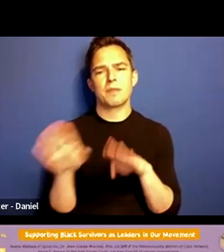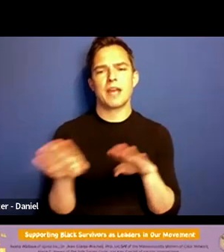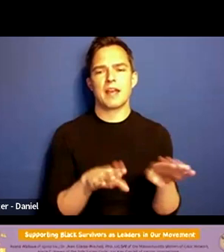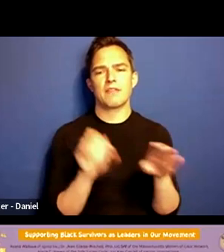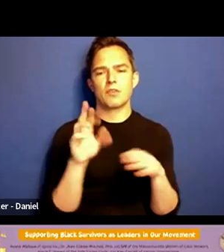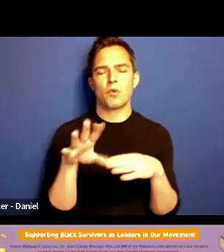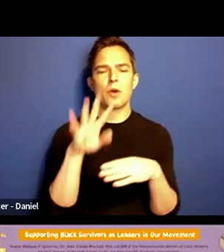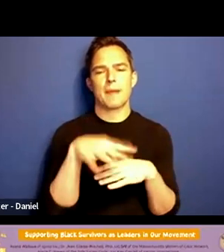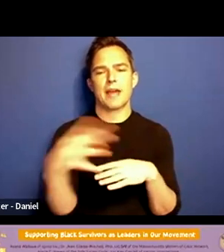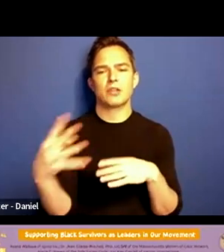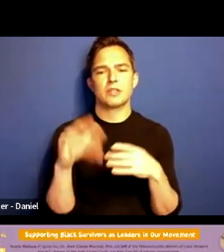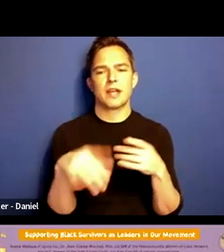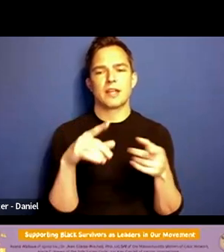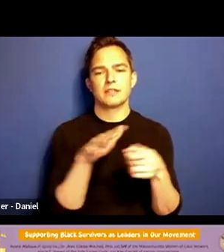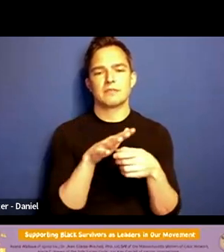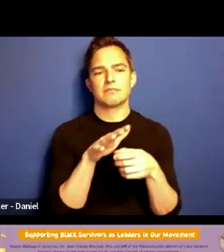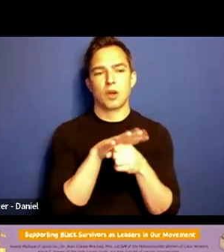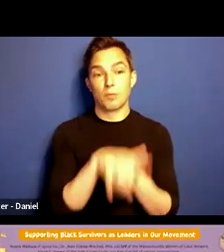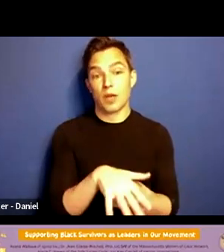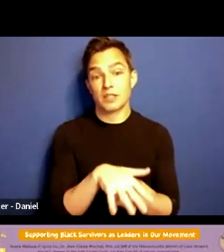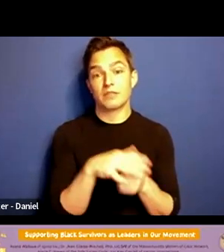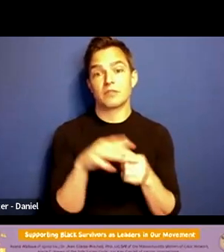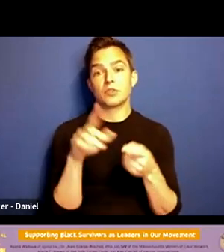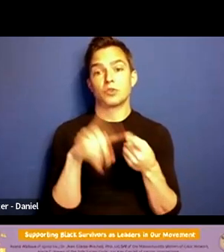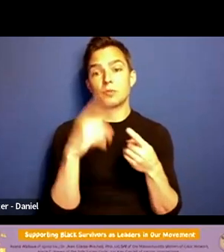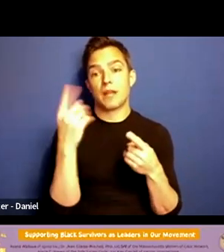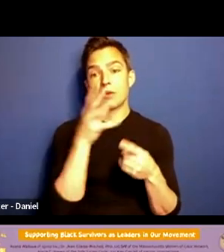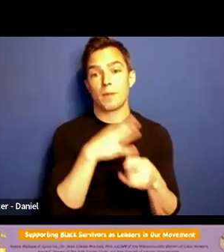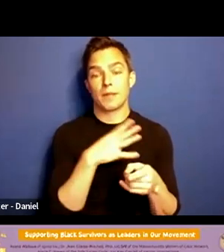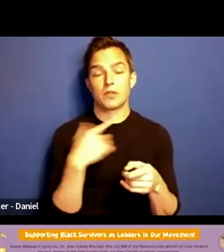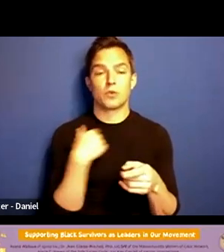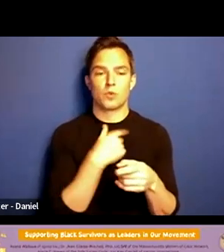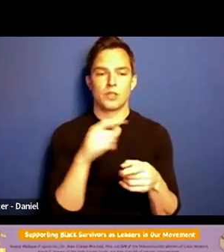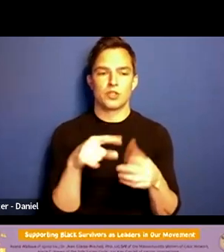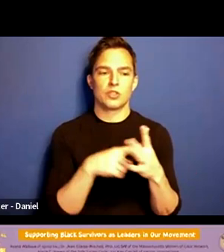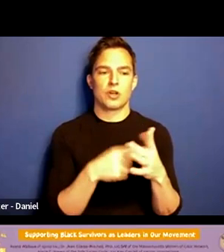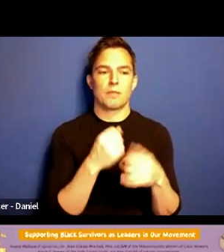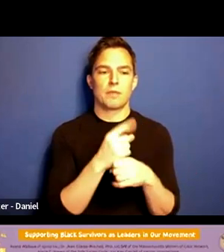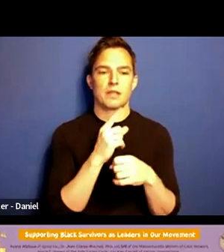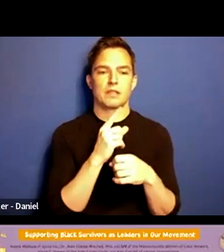or patterns that might be oppressive to Black women that we should start making sure to